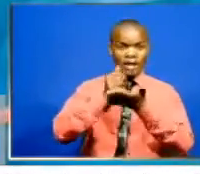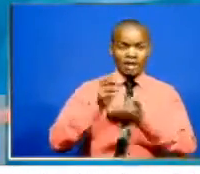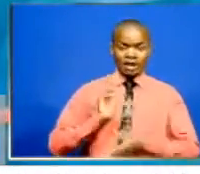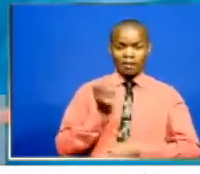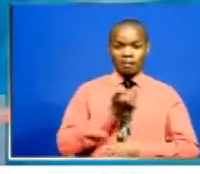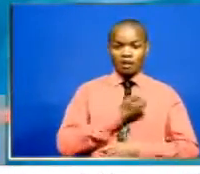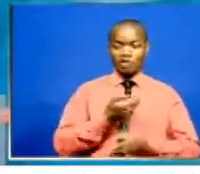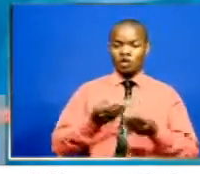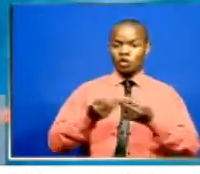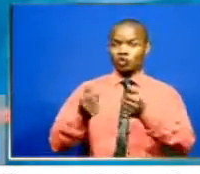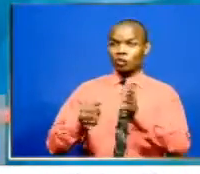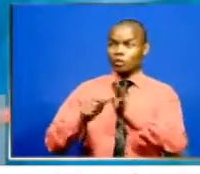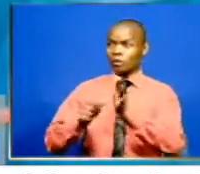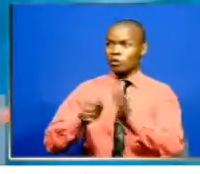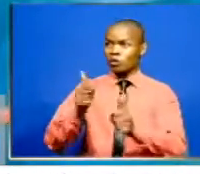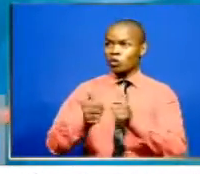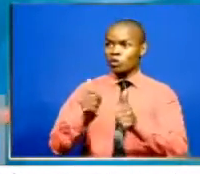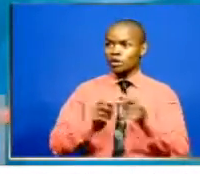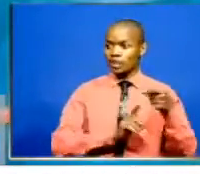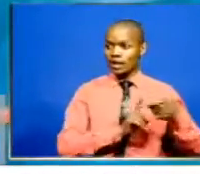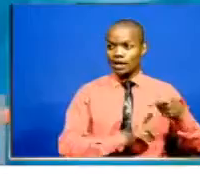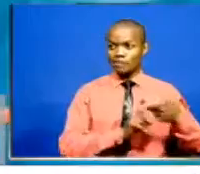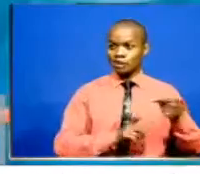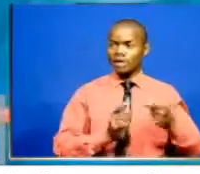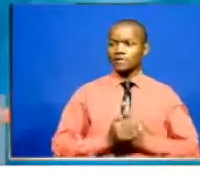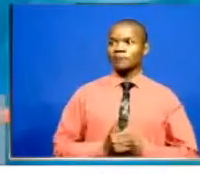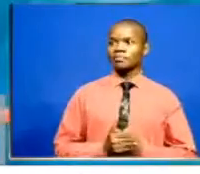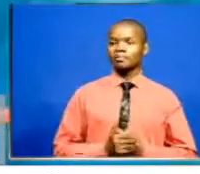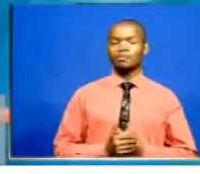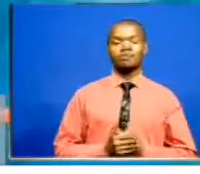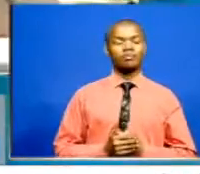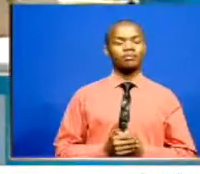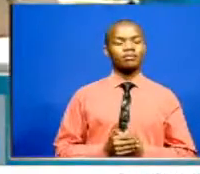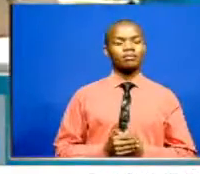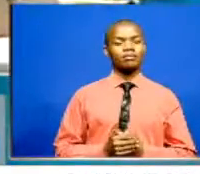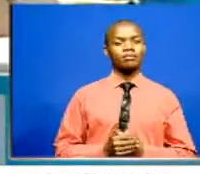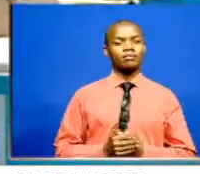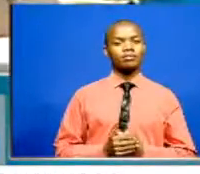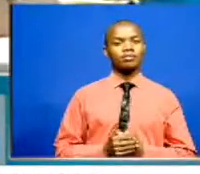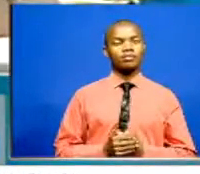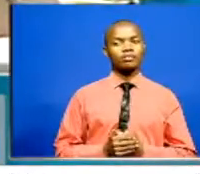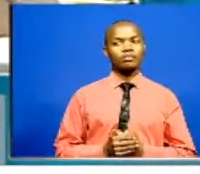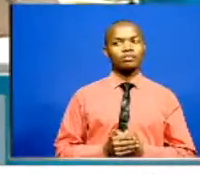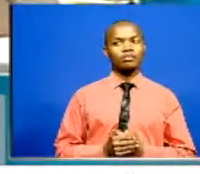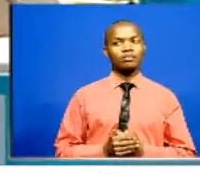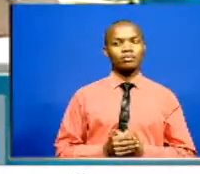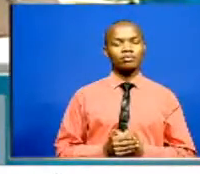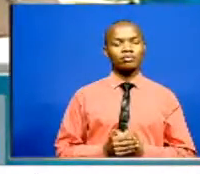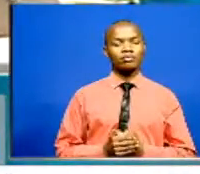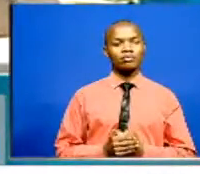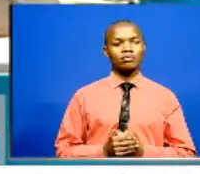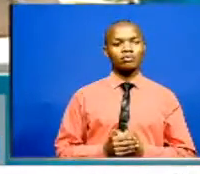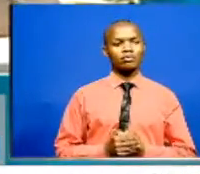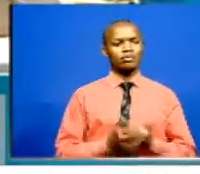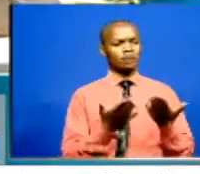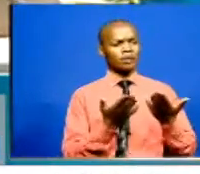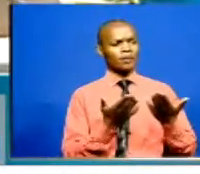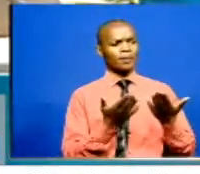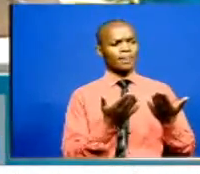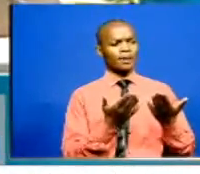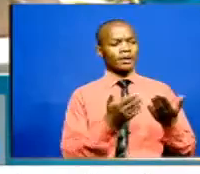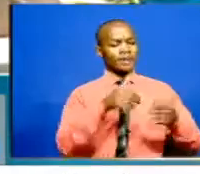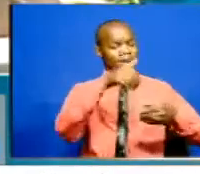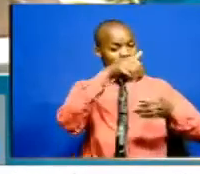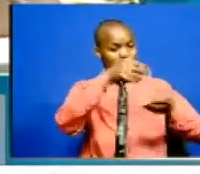difficulty we are facing today. Of course, there is a lot of pollution, and especially in